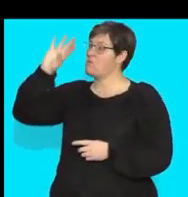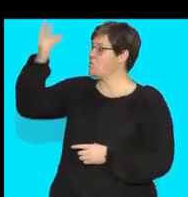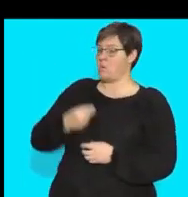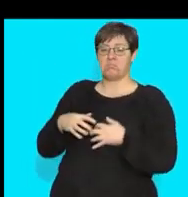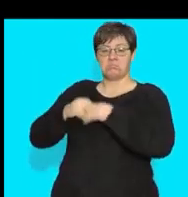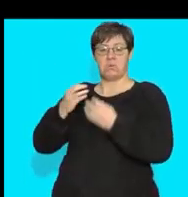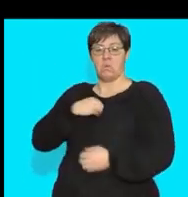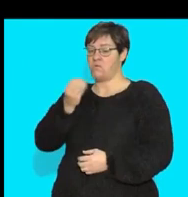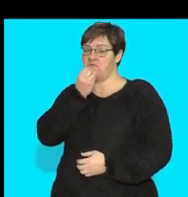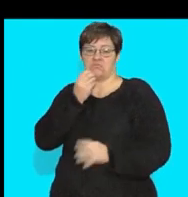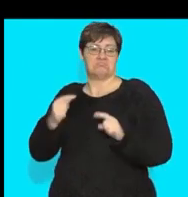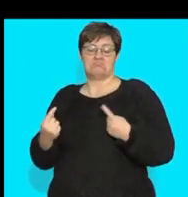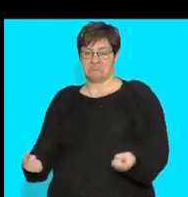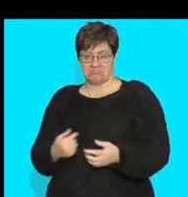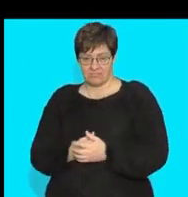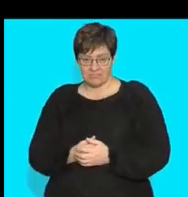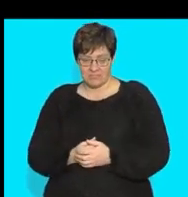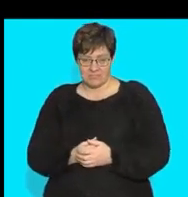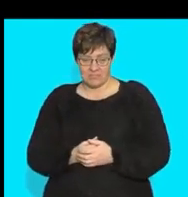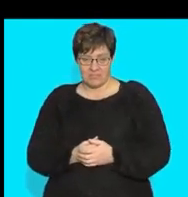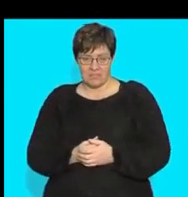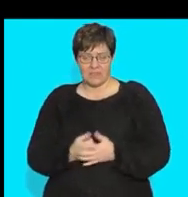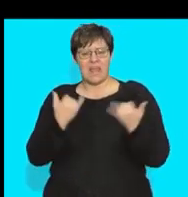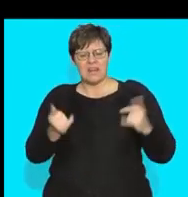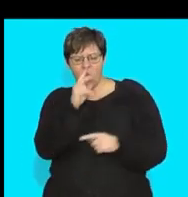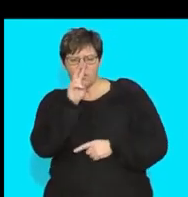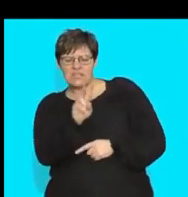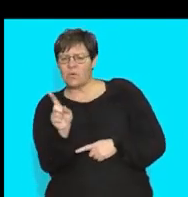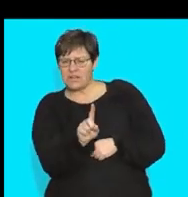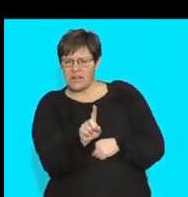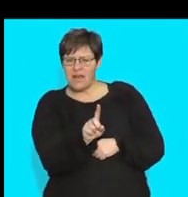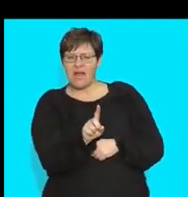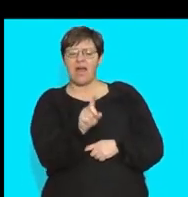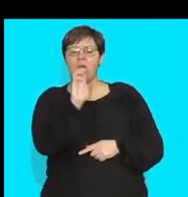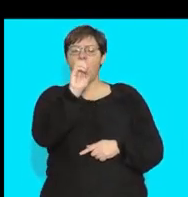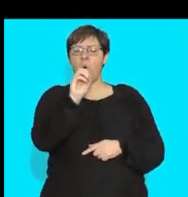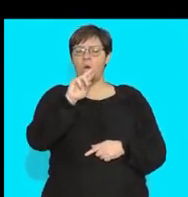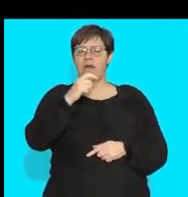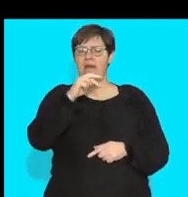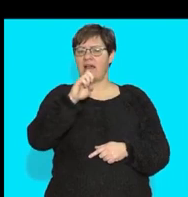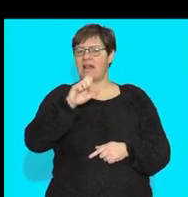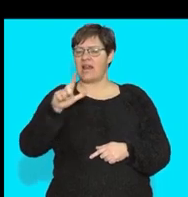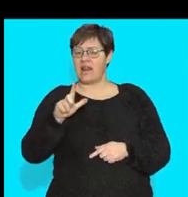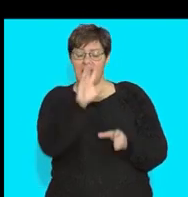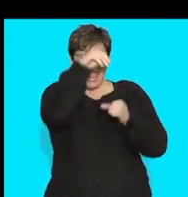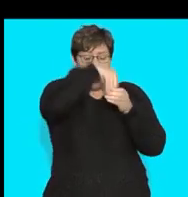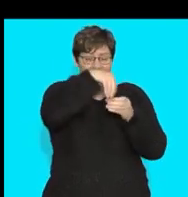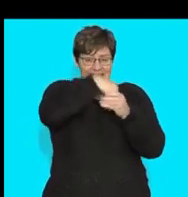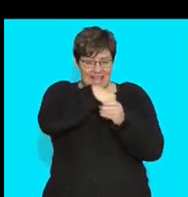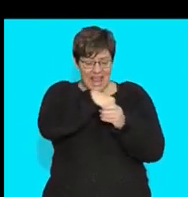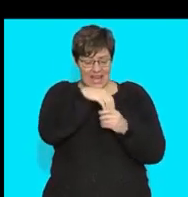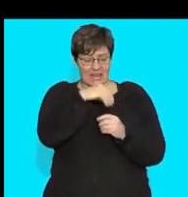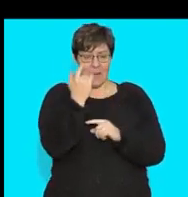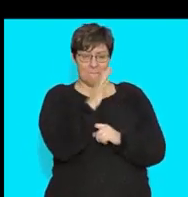that. So what are we going to look at? We're going to see things or organelles inside the